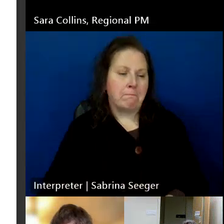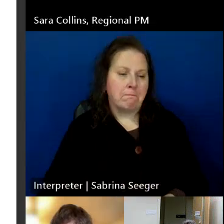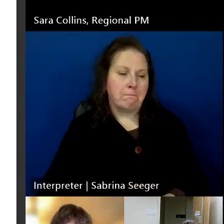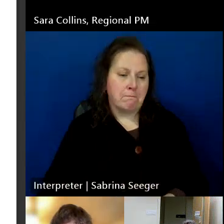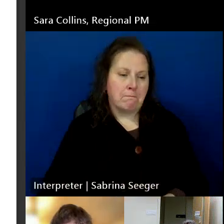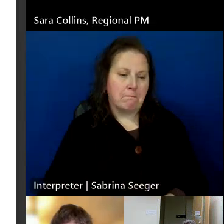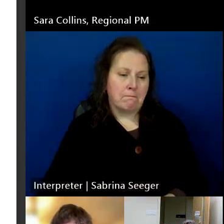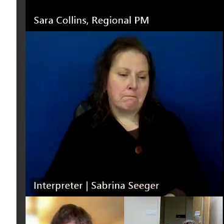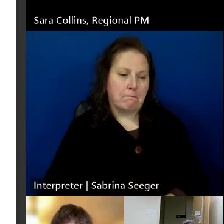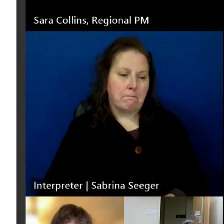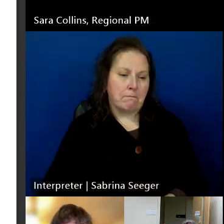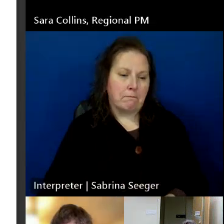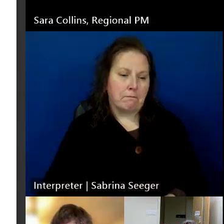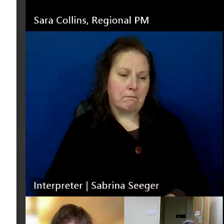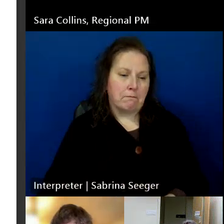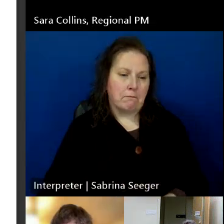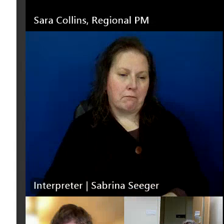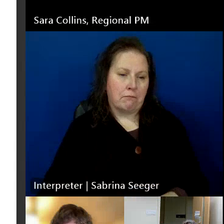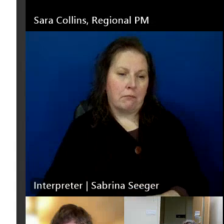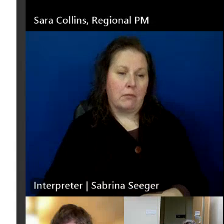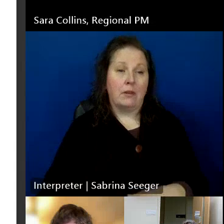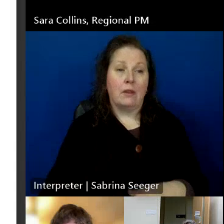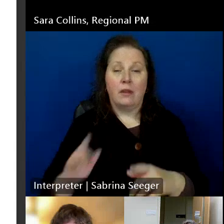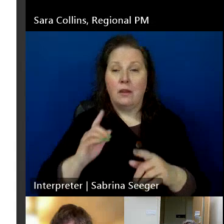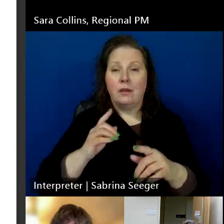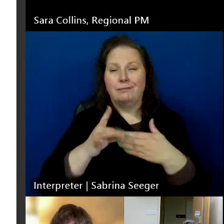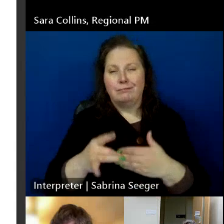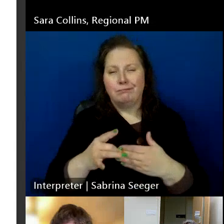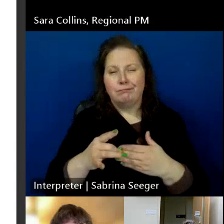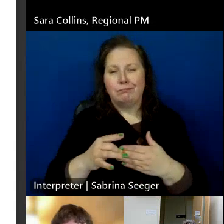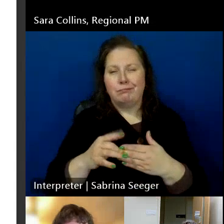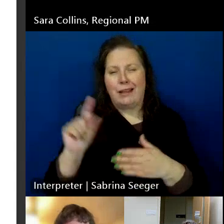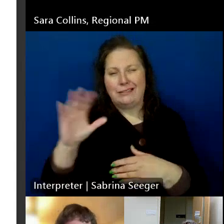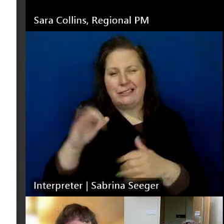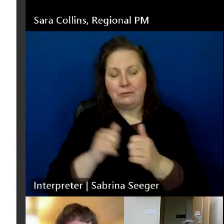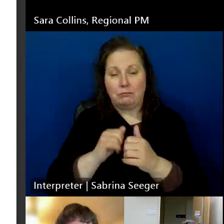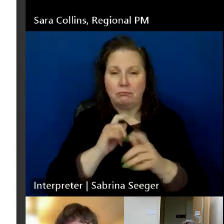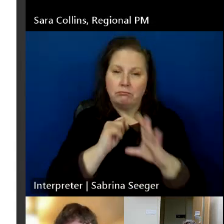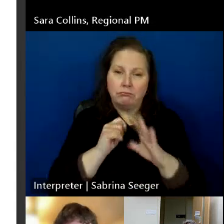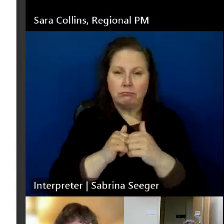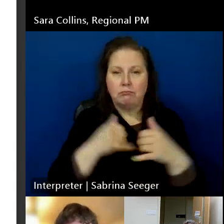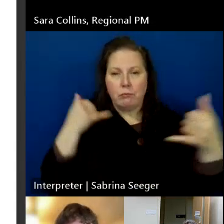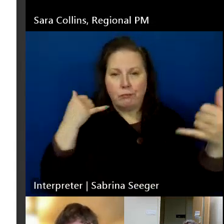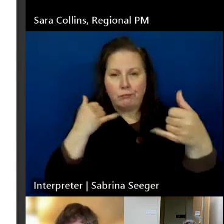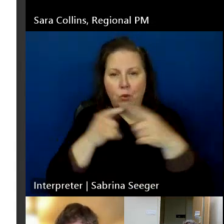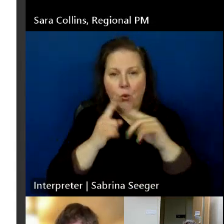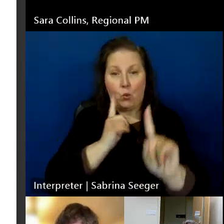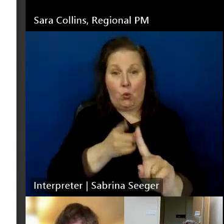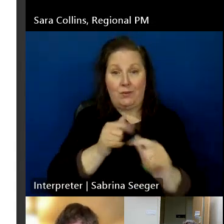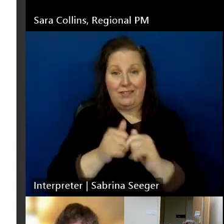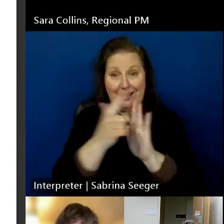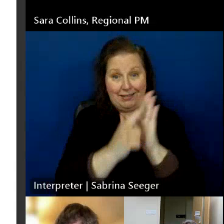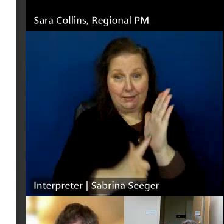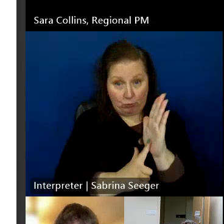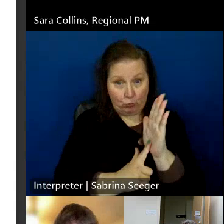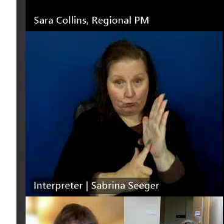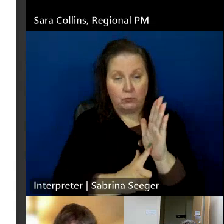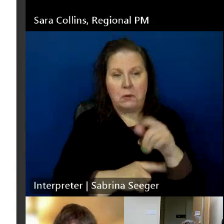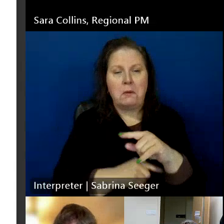is guided by the telecommunications goals listed in statute. And this plan provides analysis